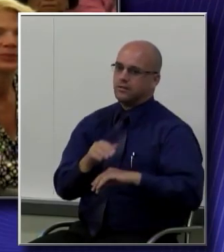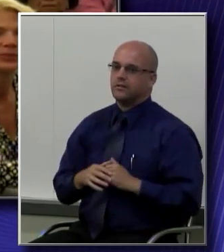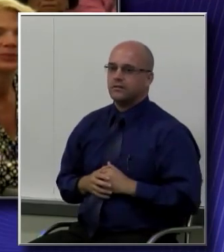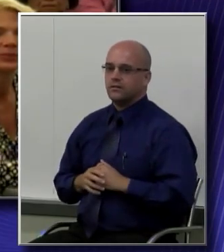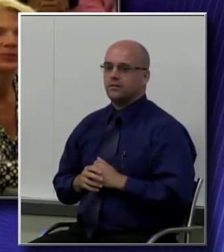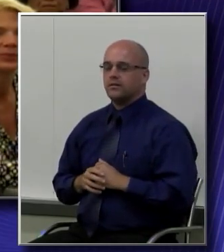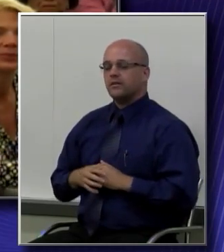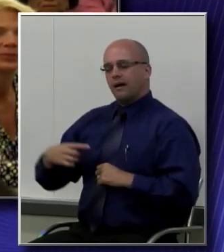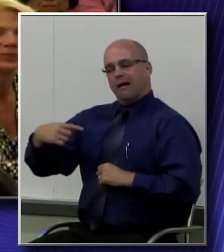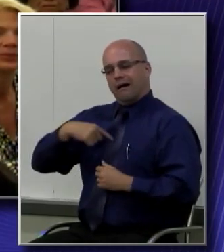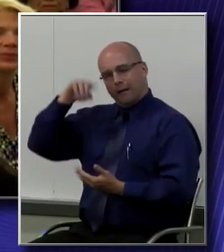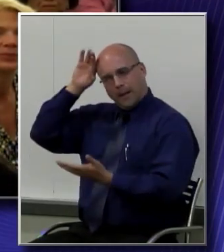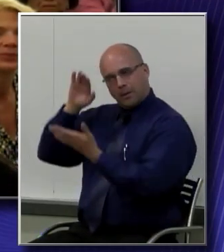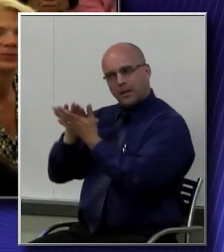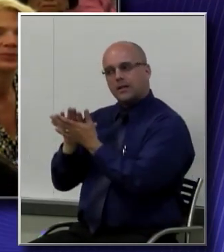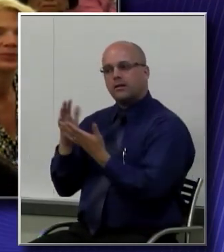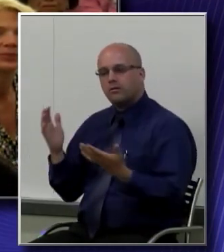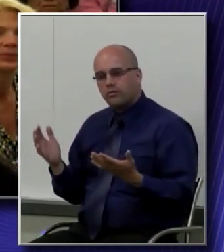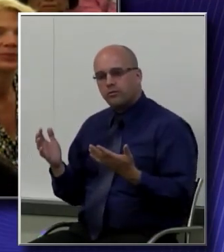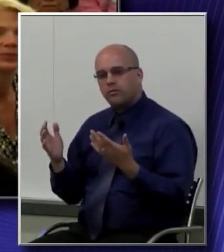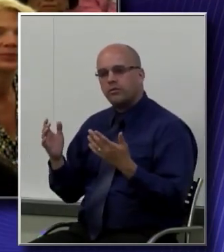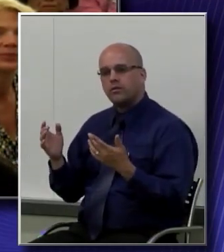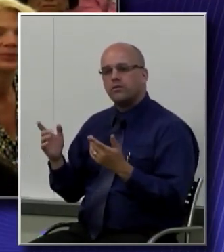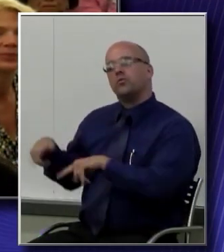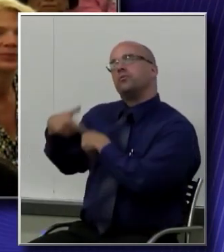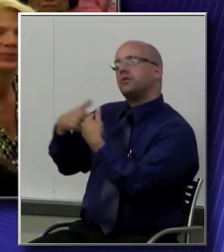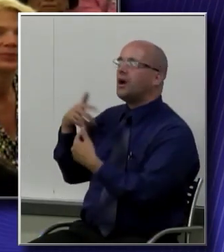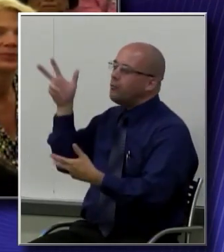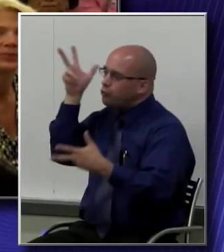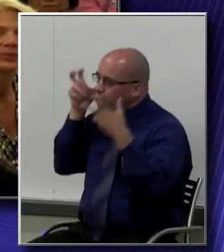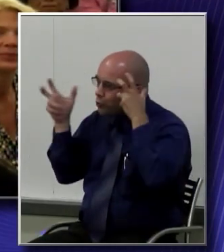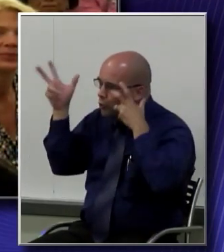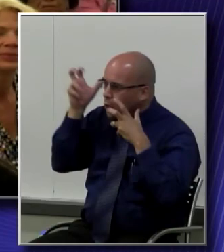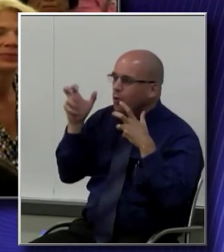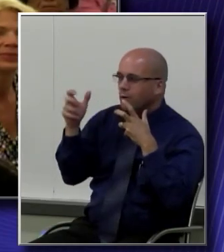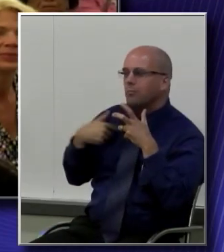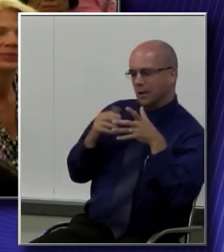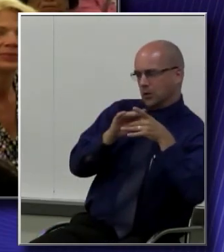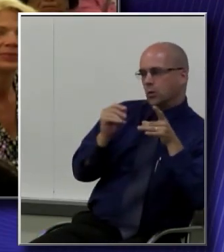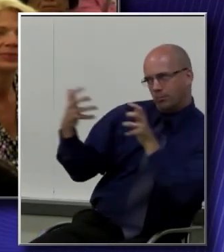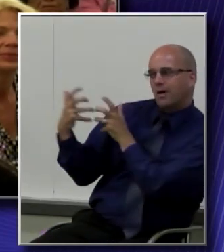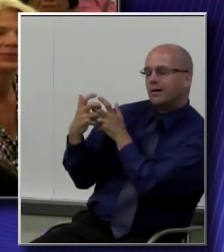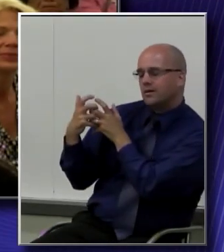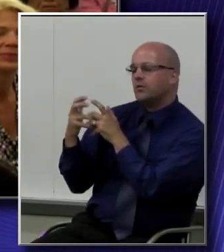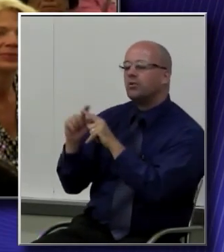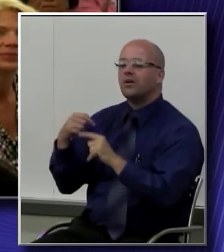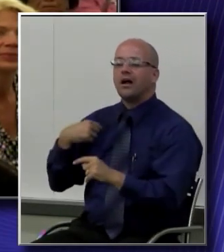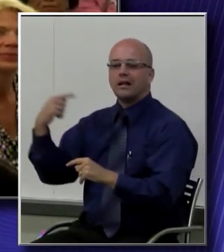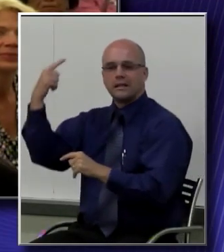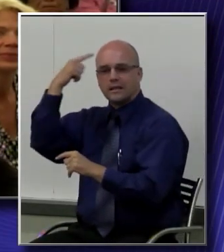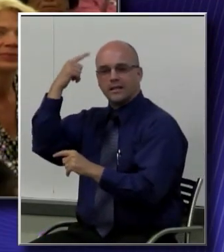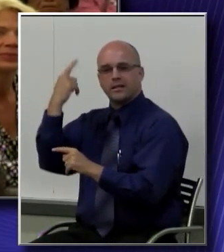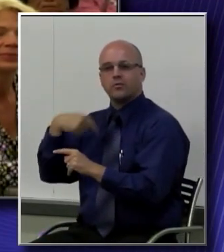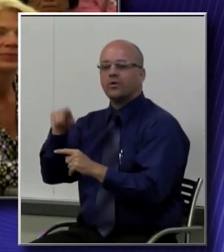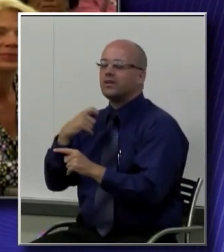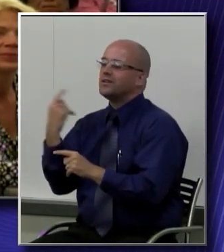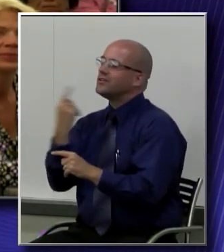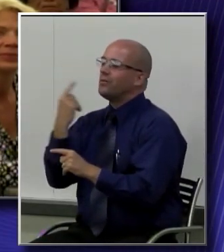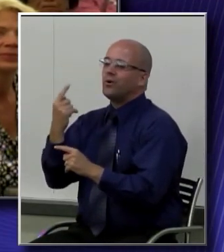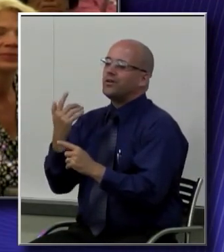I believe that we need, and I've heard some of what I'm going to say, but I think we need a